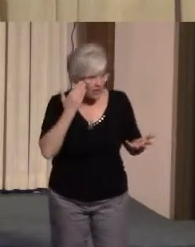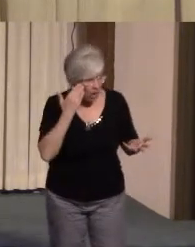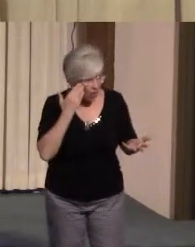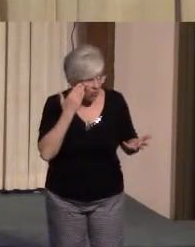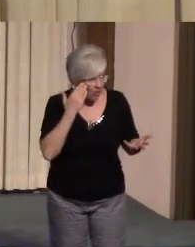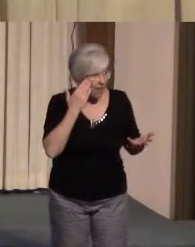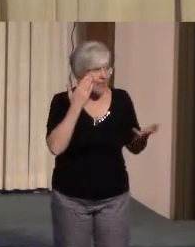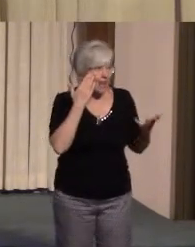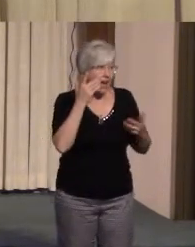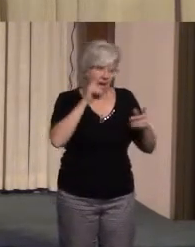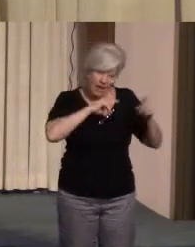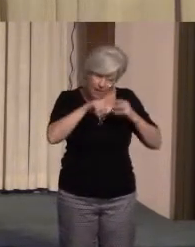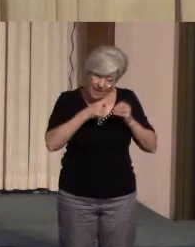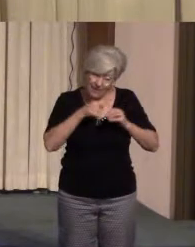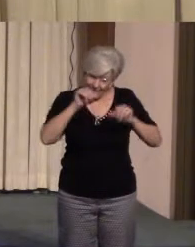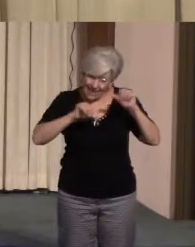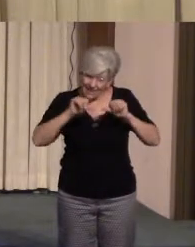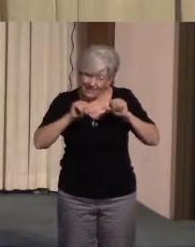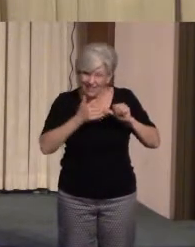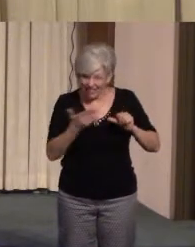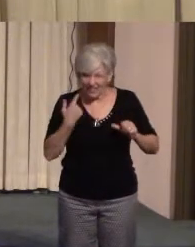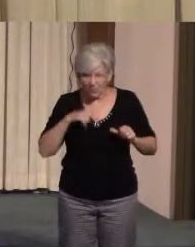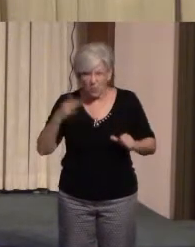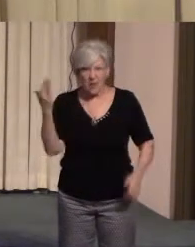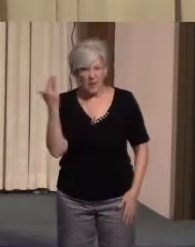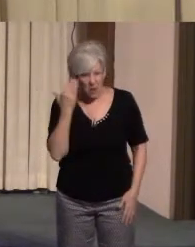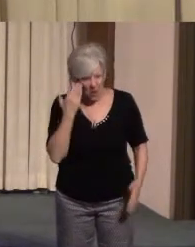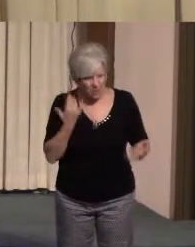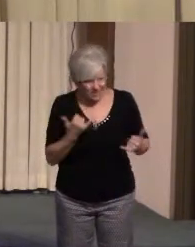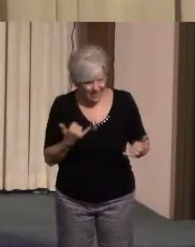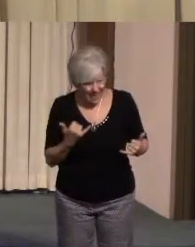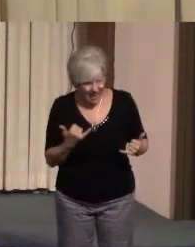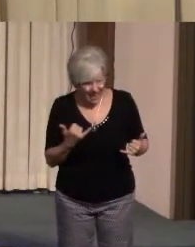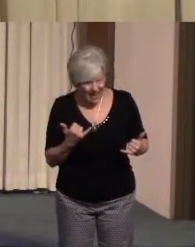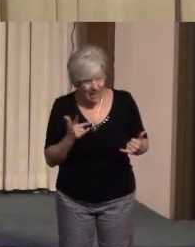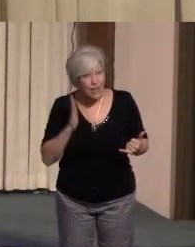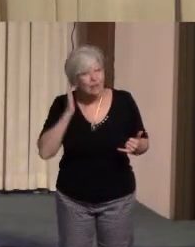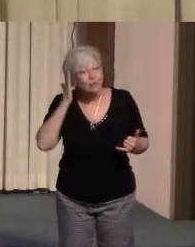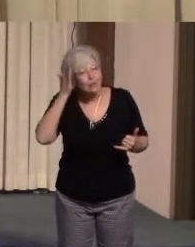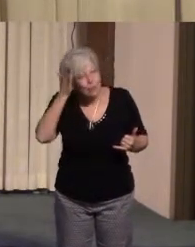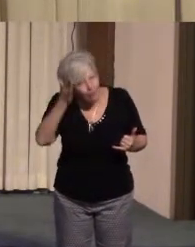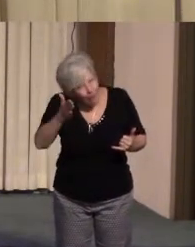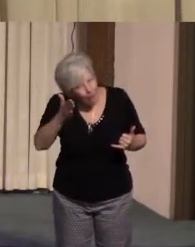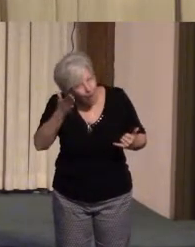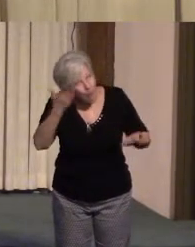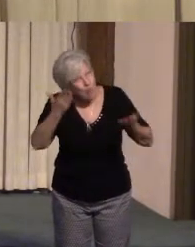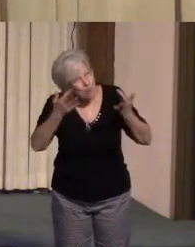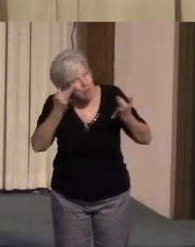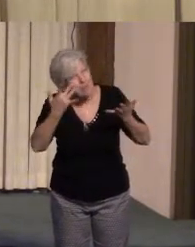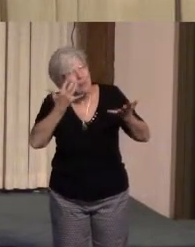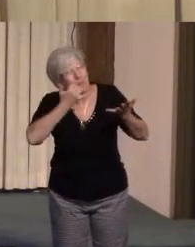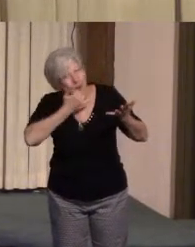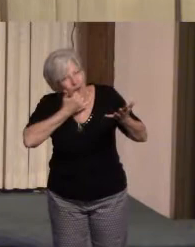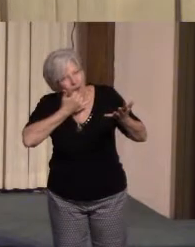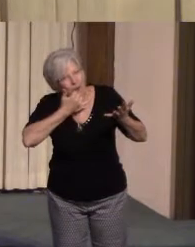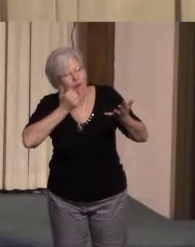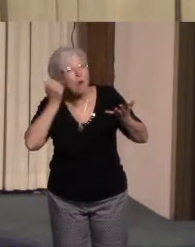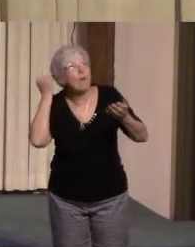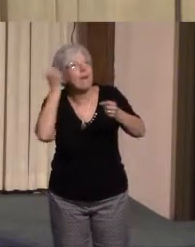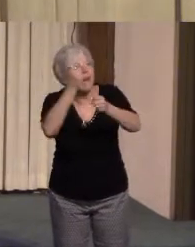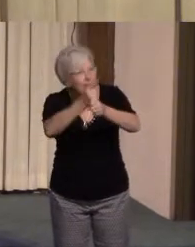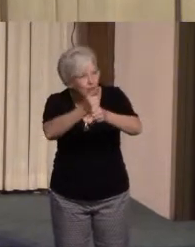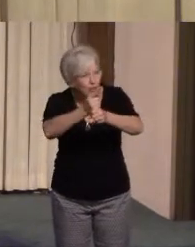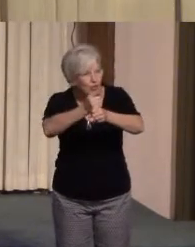stuff that we are really sure about today, probably going to somebody's going to prove that wrong tomorrow or next year